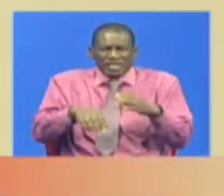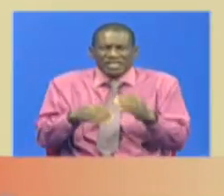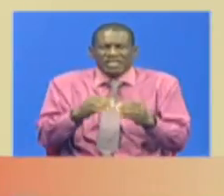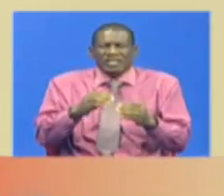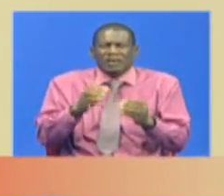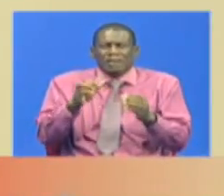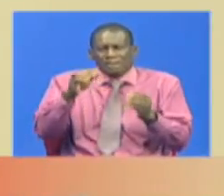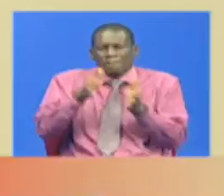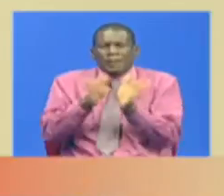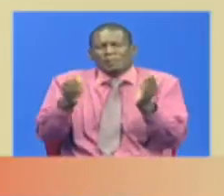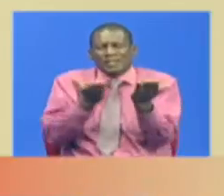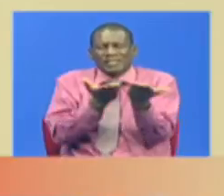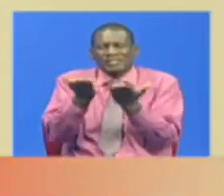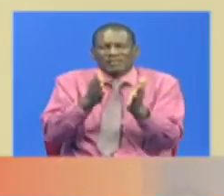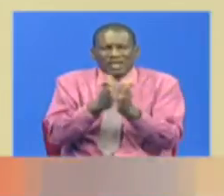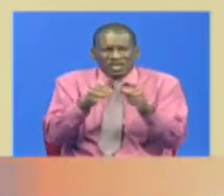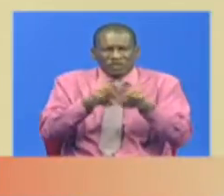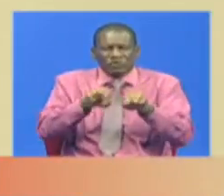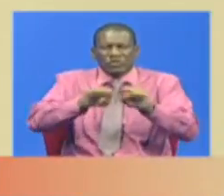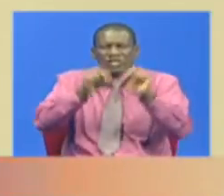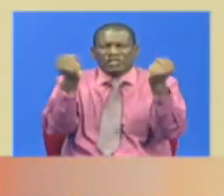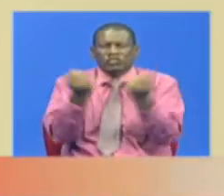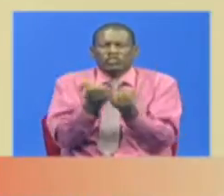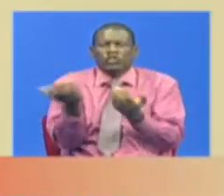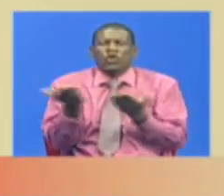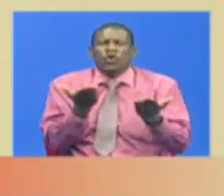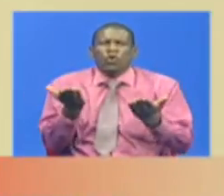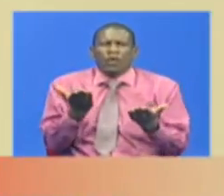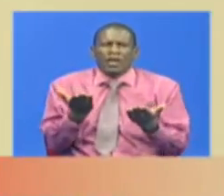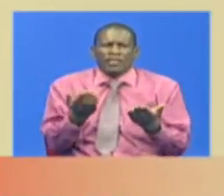equally the society where they hail from.